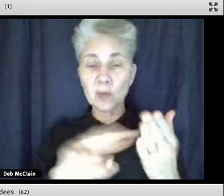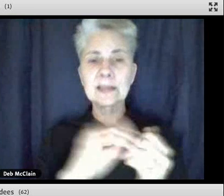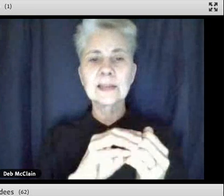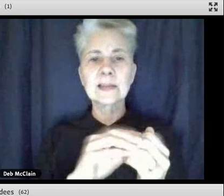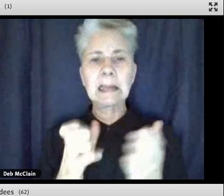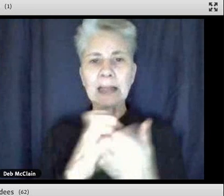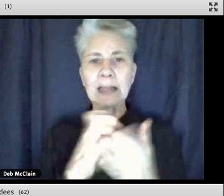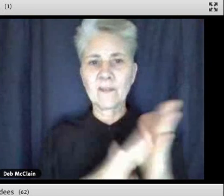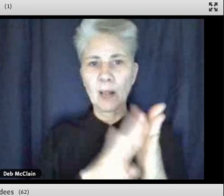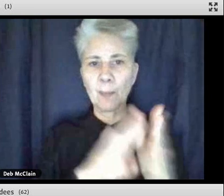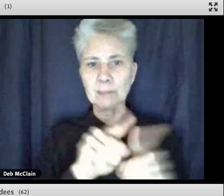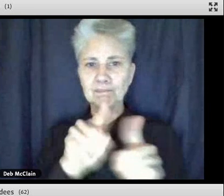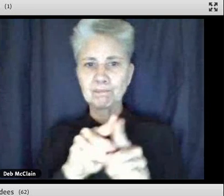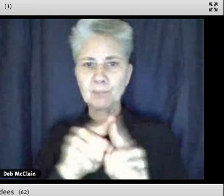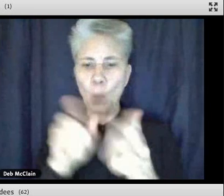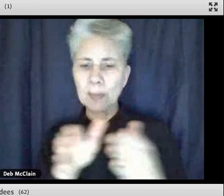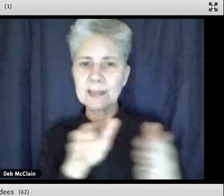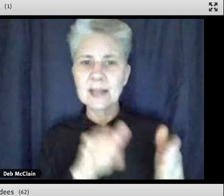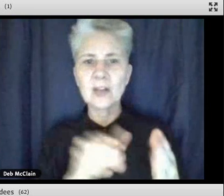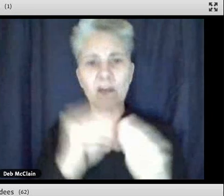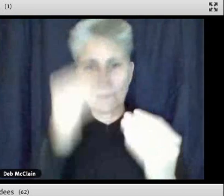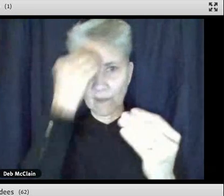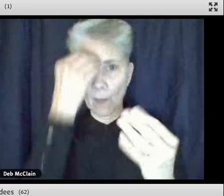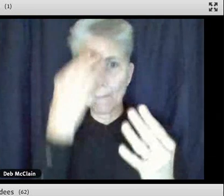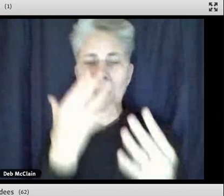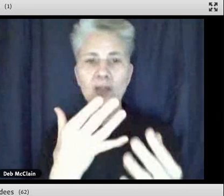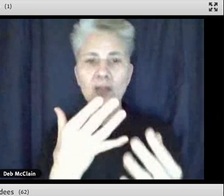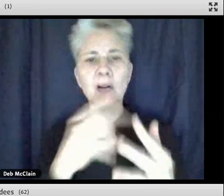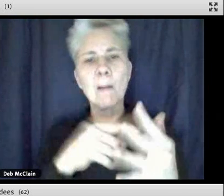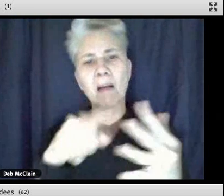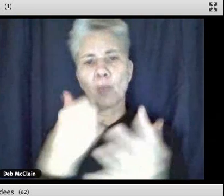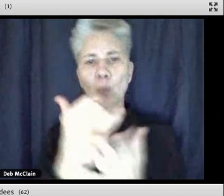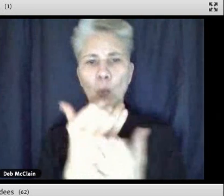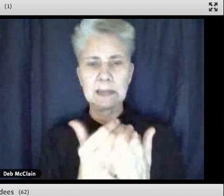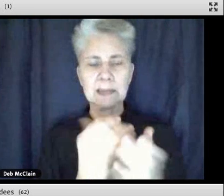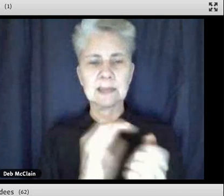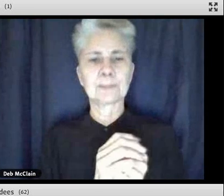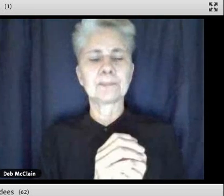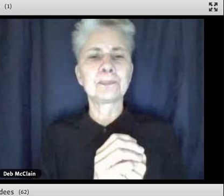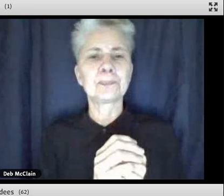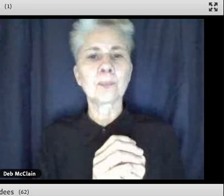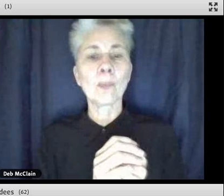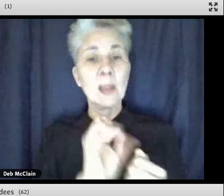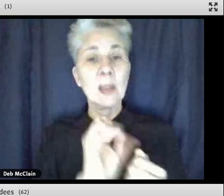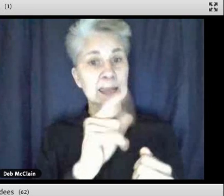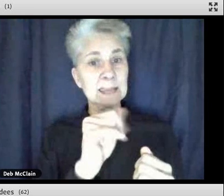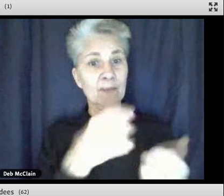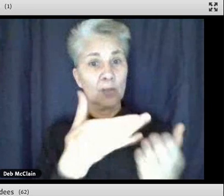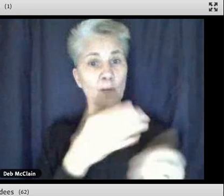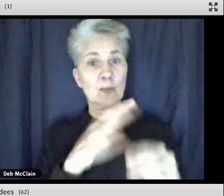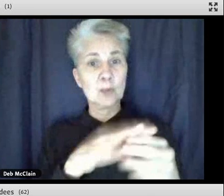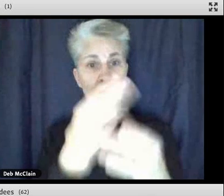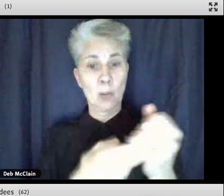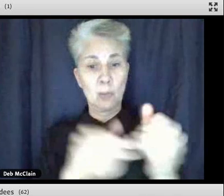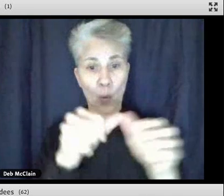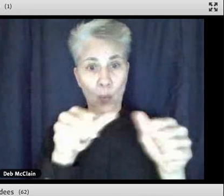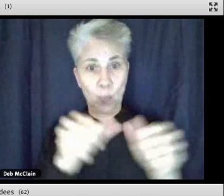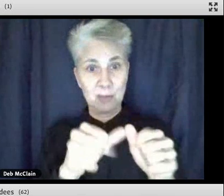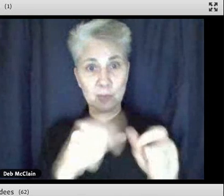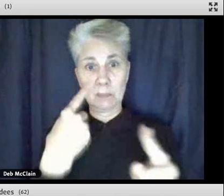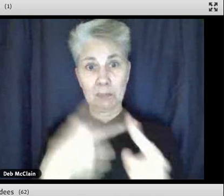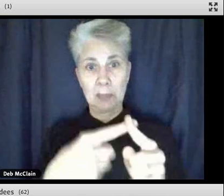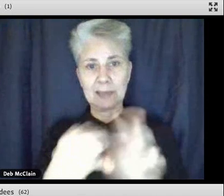collection development, and organization of information, among other courses. Stephanie serves on both regional and